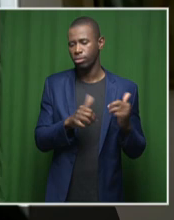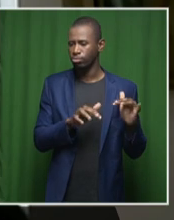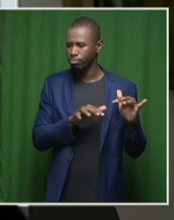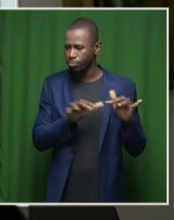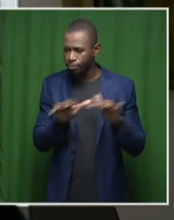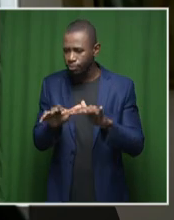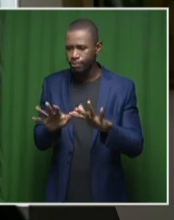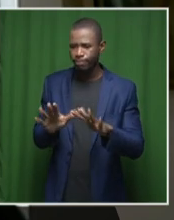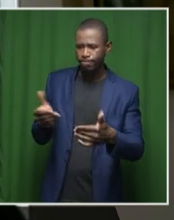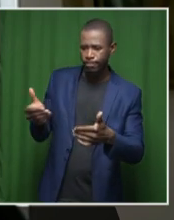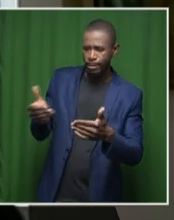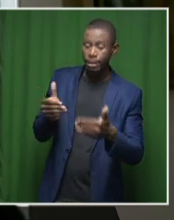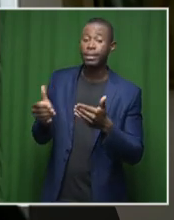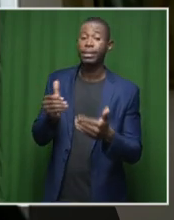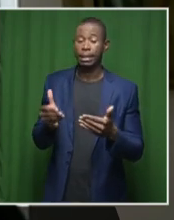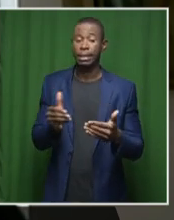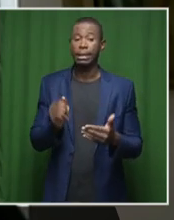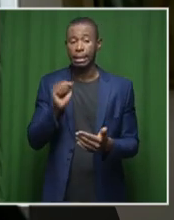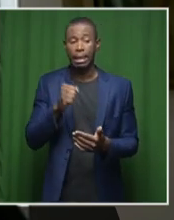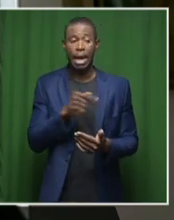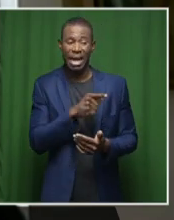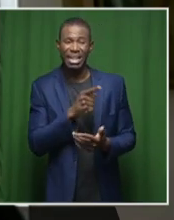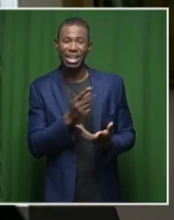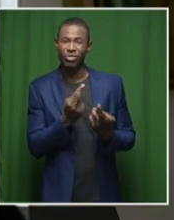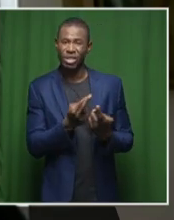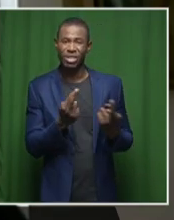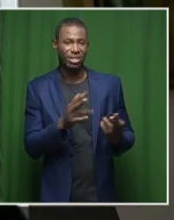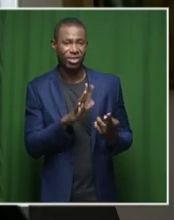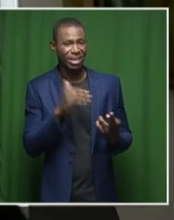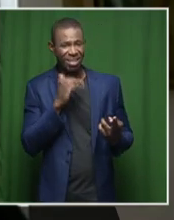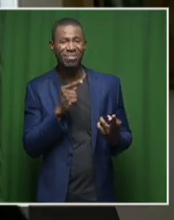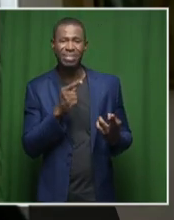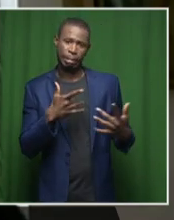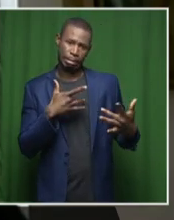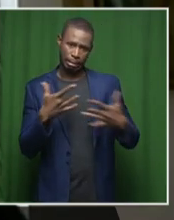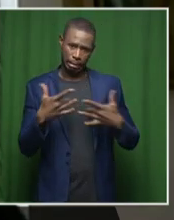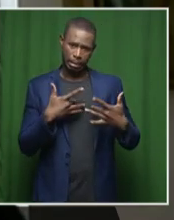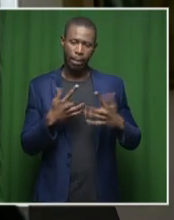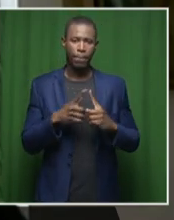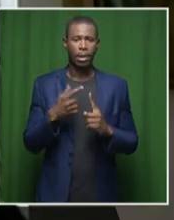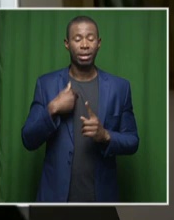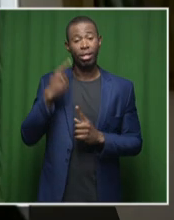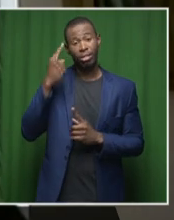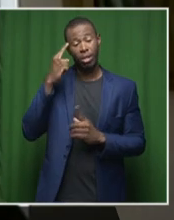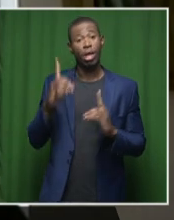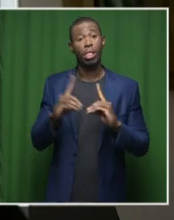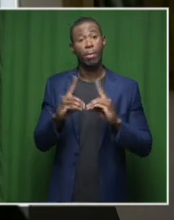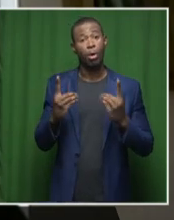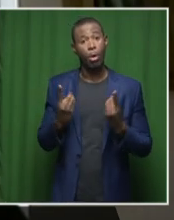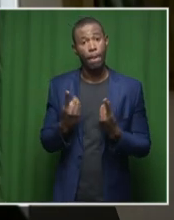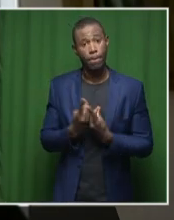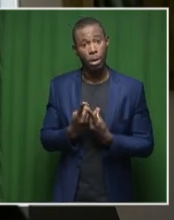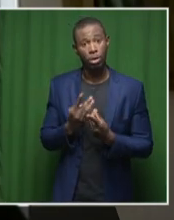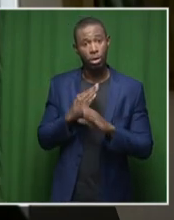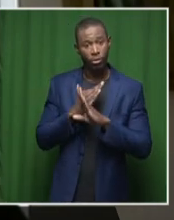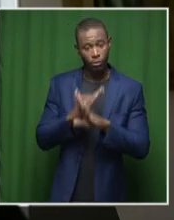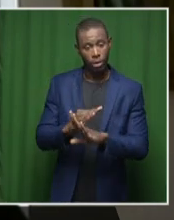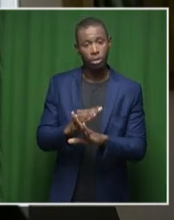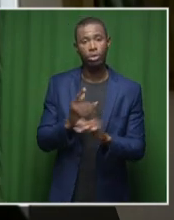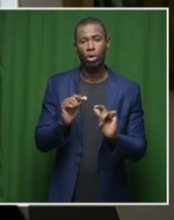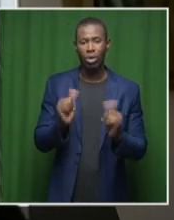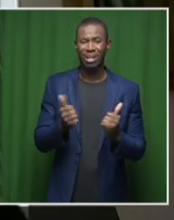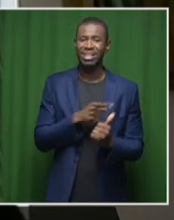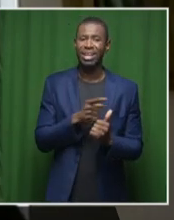not some concerns, but I think the Department of Defense is doing very well in that regard. Okay.